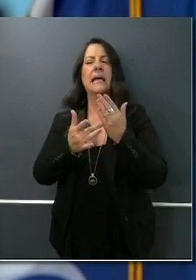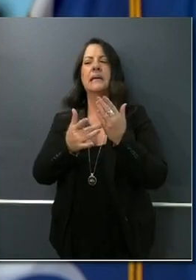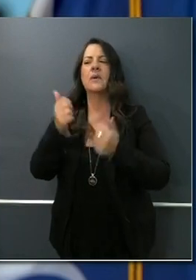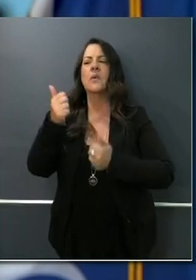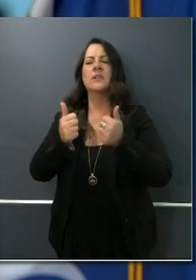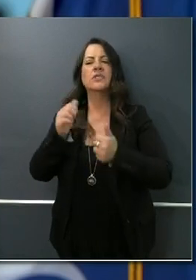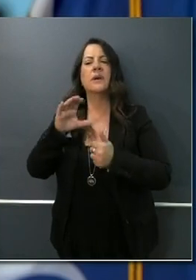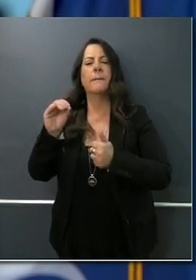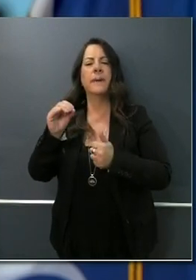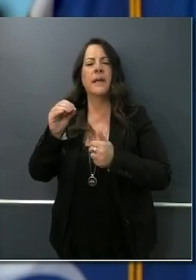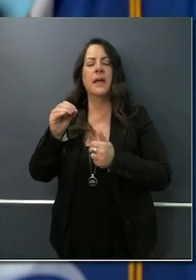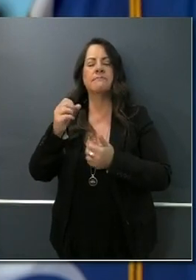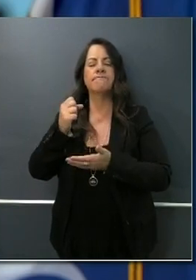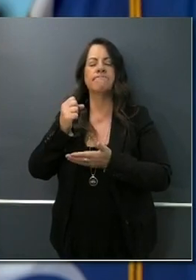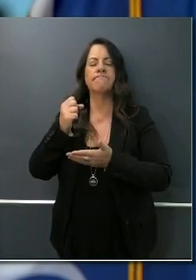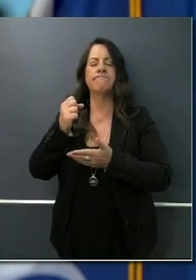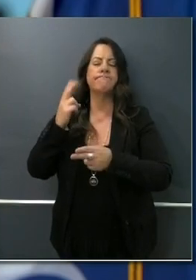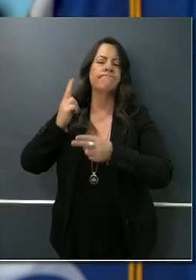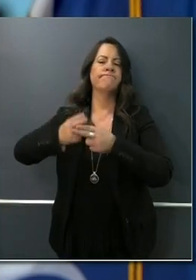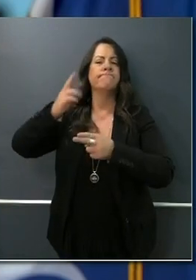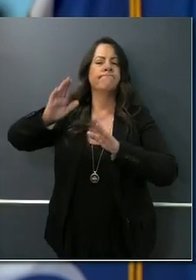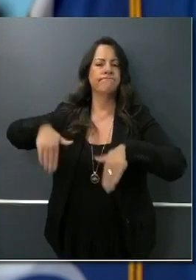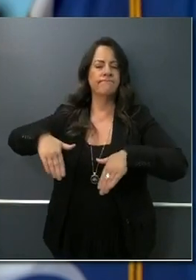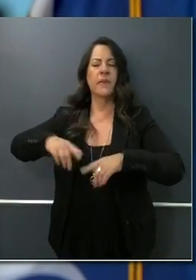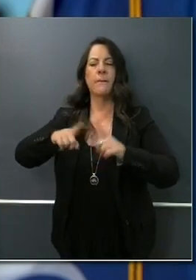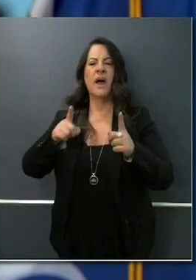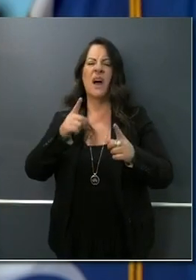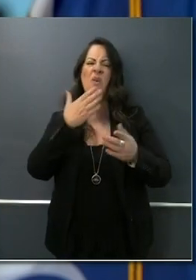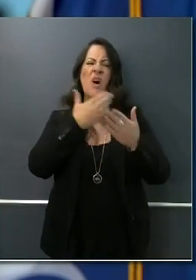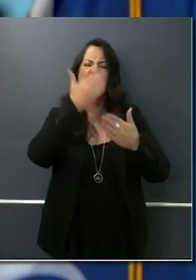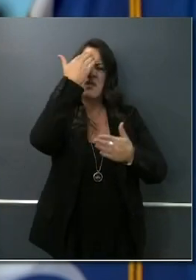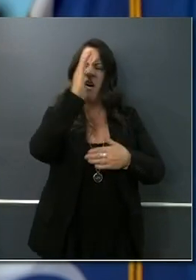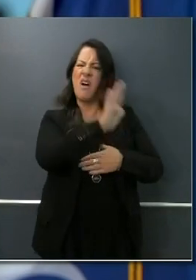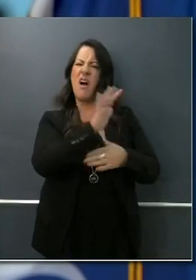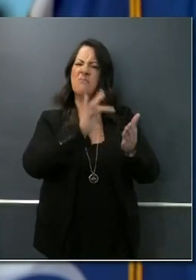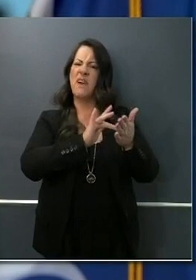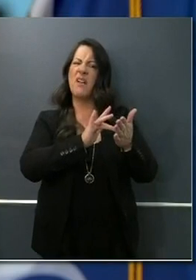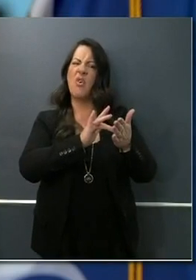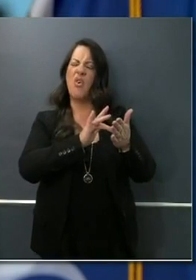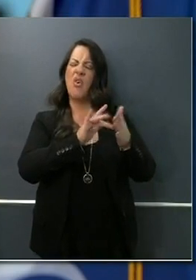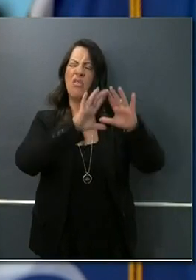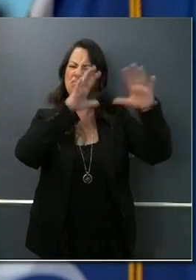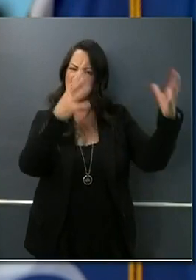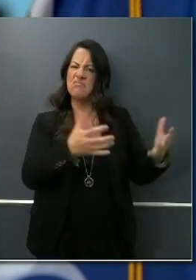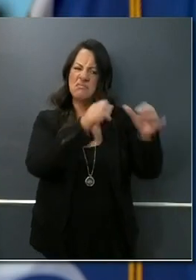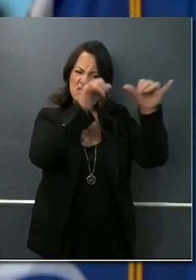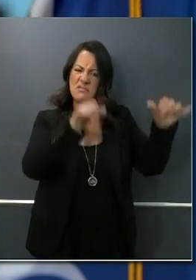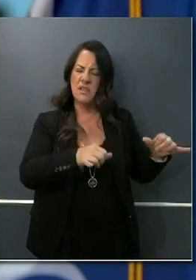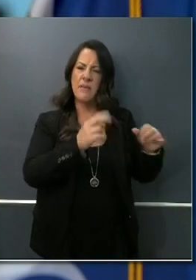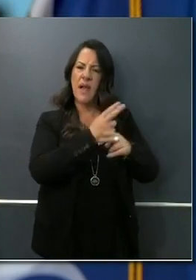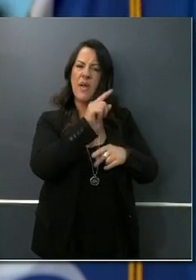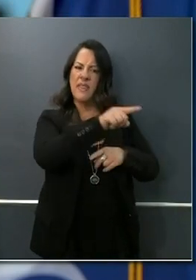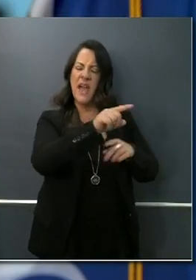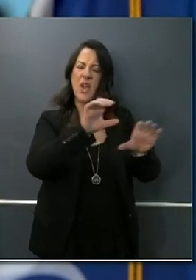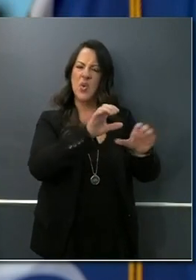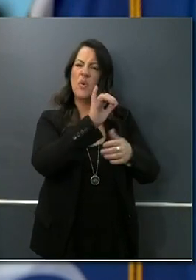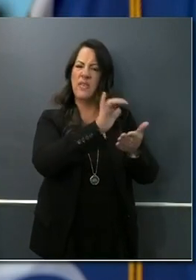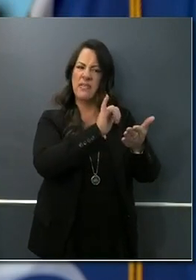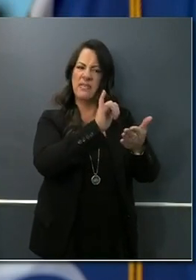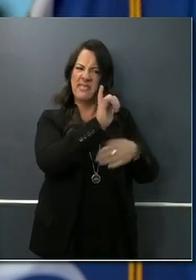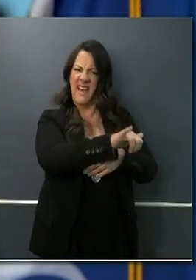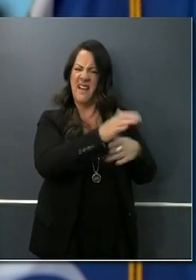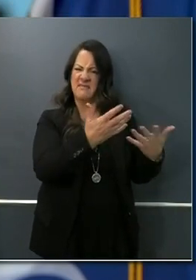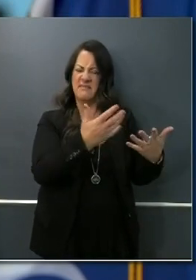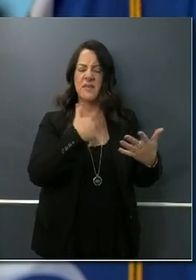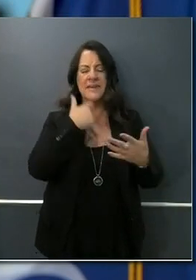is more a well-known medical institution in the state of California guide our efforts. As I specifically said last week, we had done that